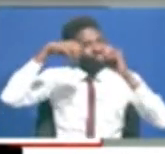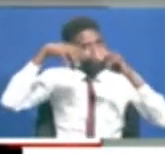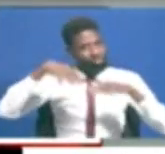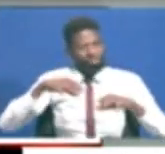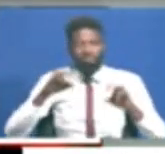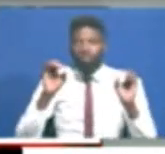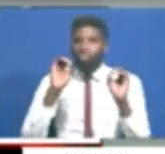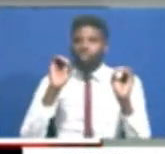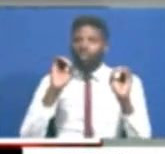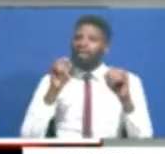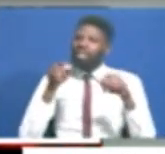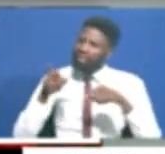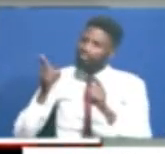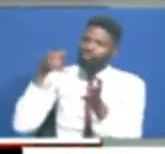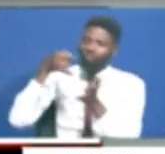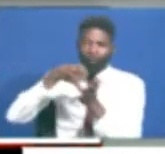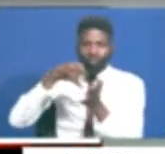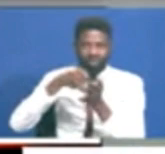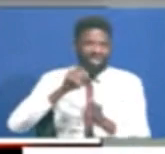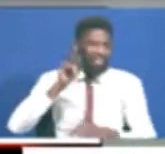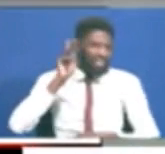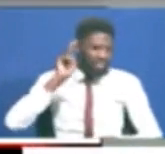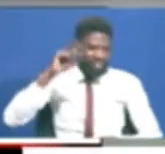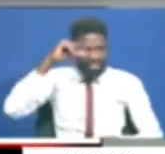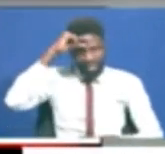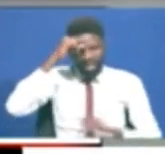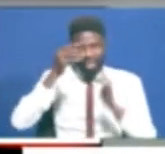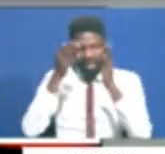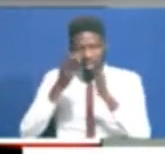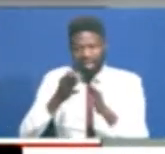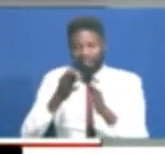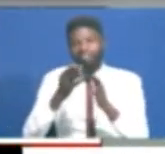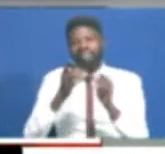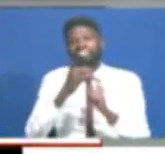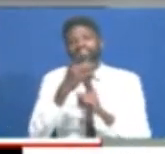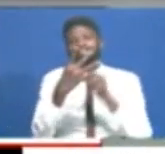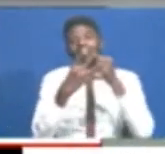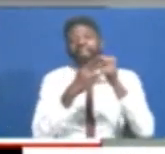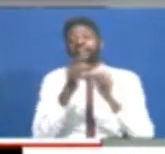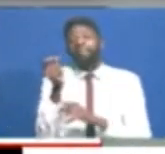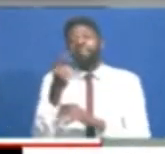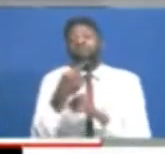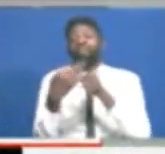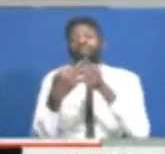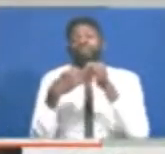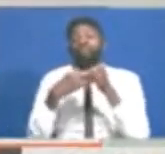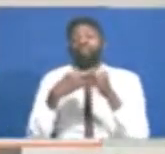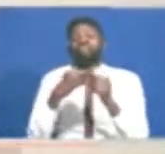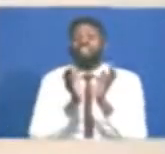the Kisii gubernatorial ballot paper in the August 9th general election.